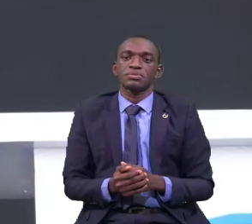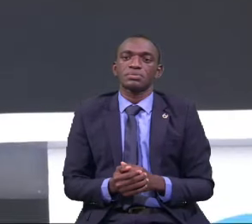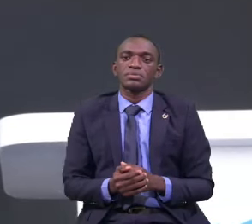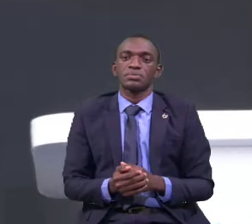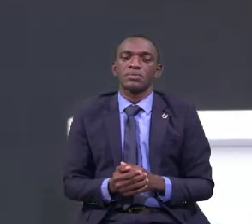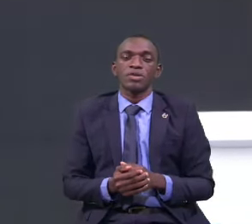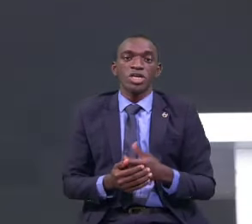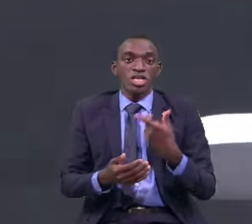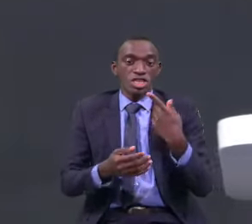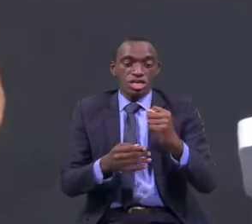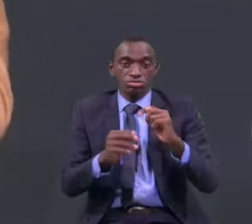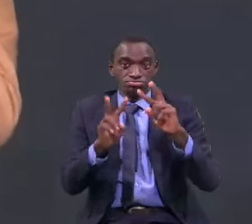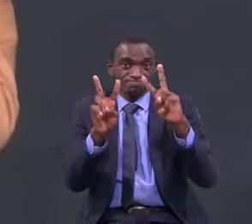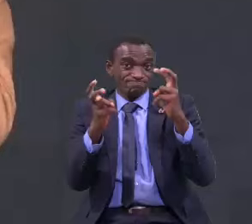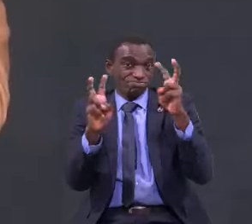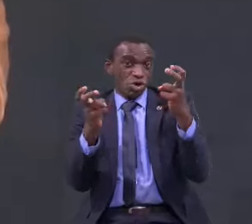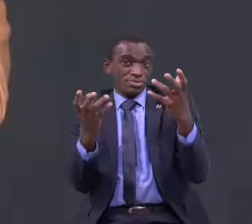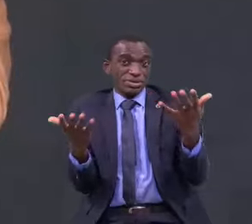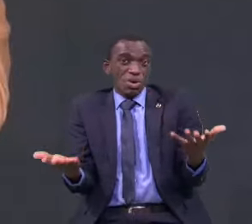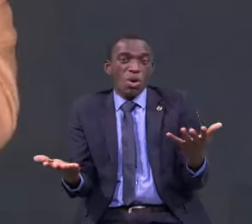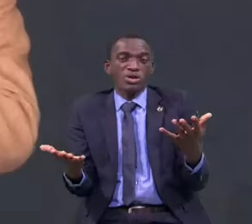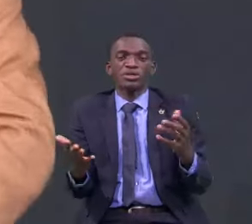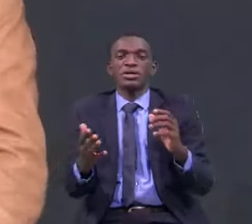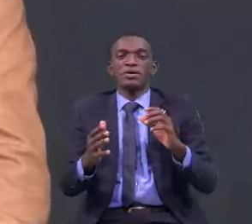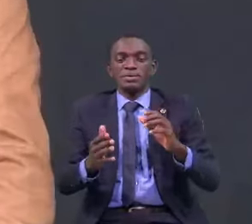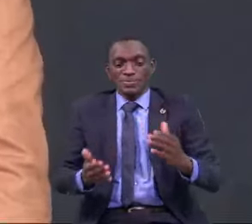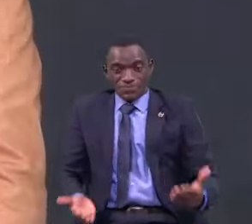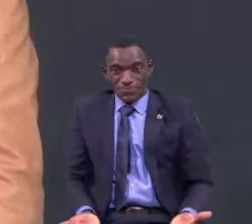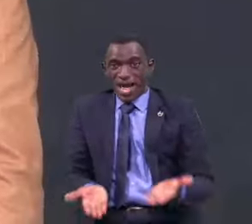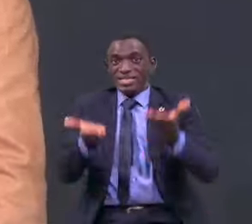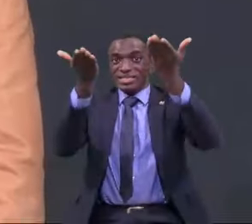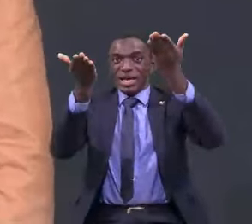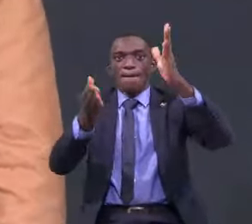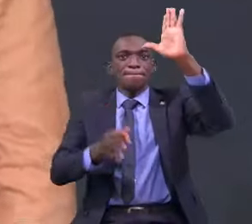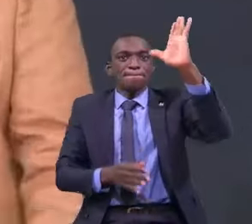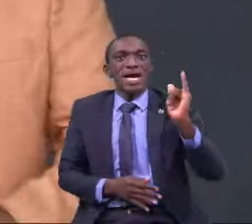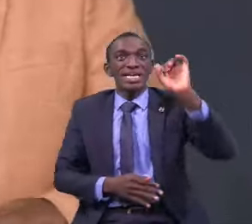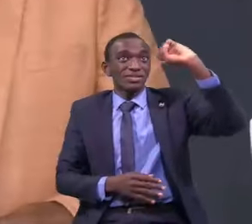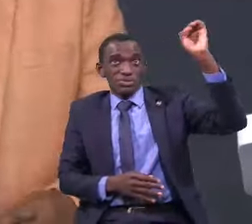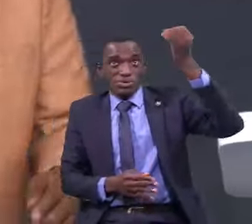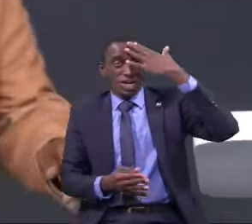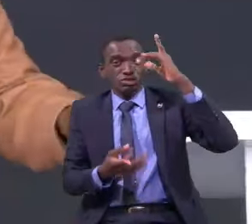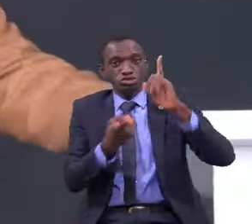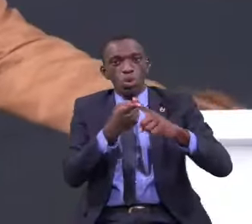The message is rising by grace to reigning in glory.